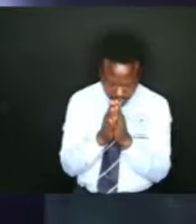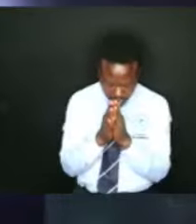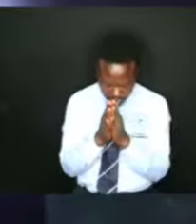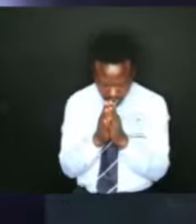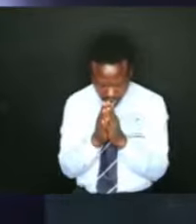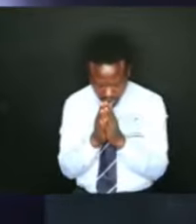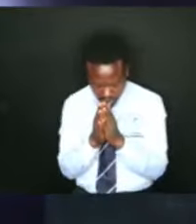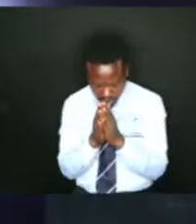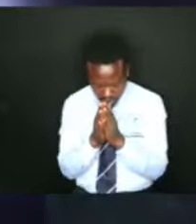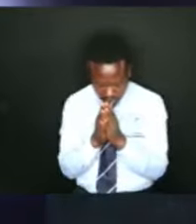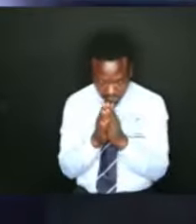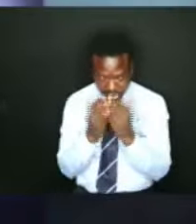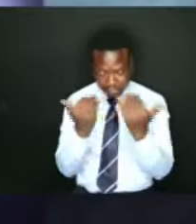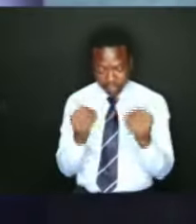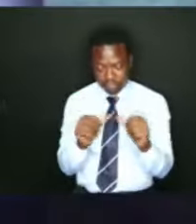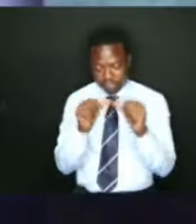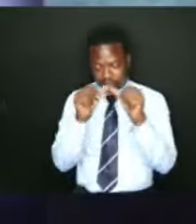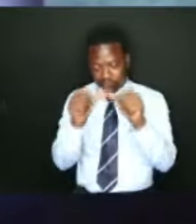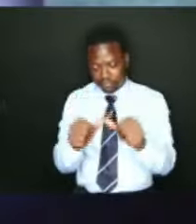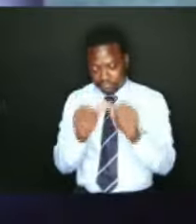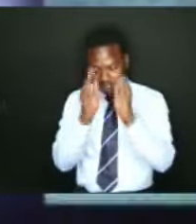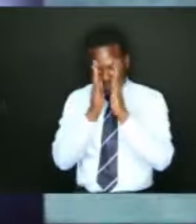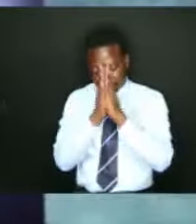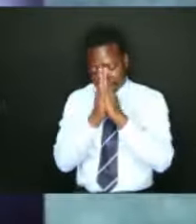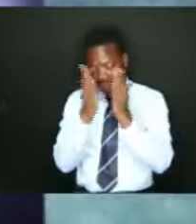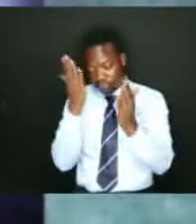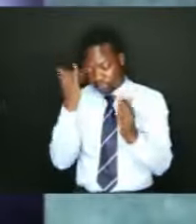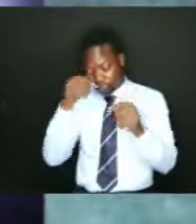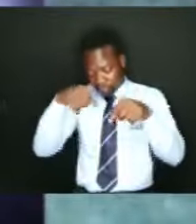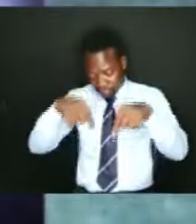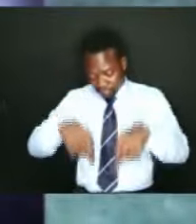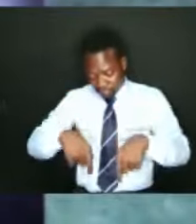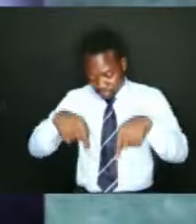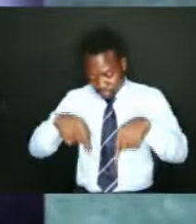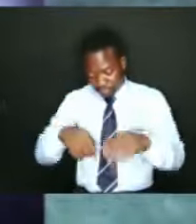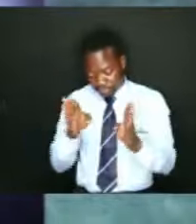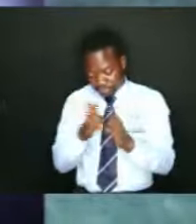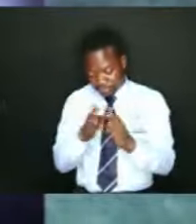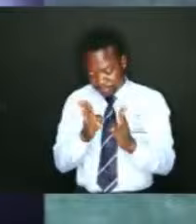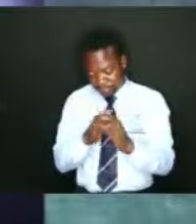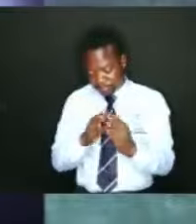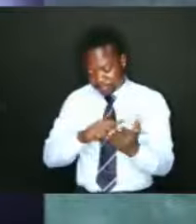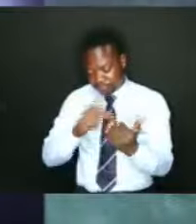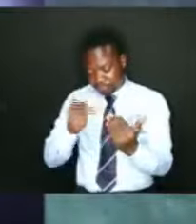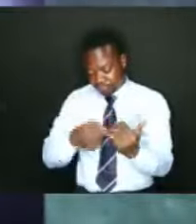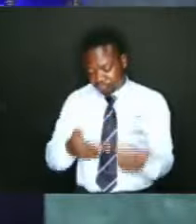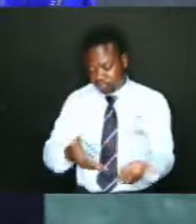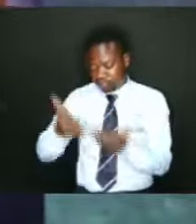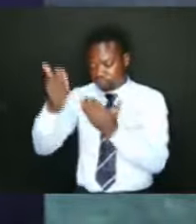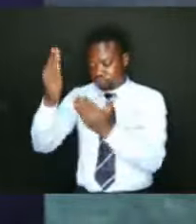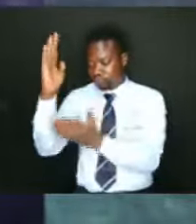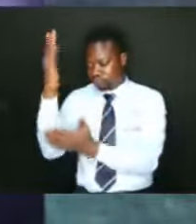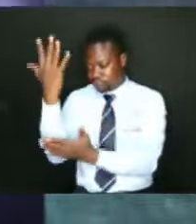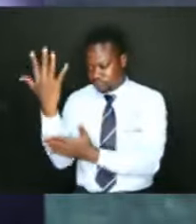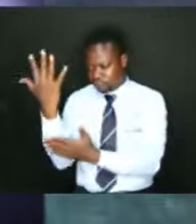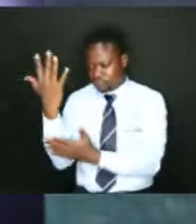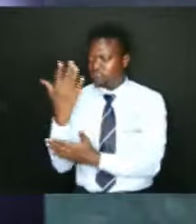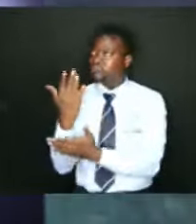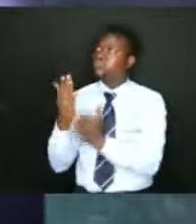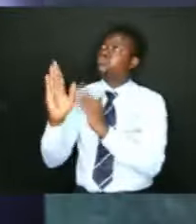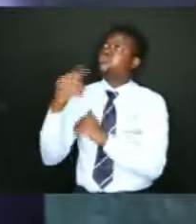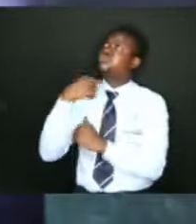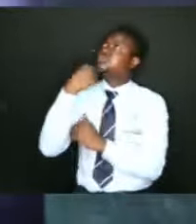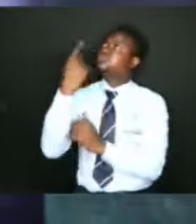give you glory. We want to continue to pray, committing tonight's meeting into the Lord's hands, that we are telling the Lord that, God, we